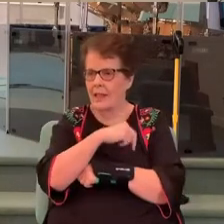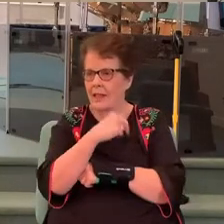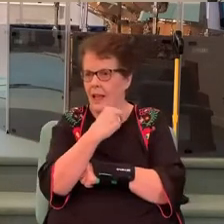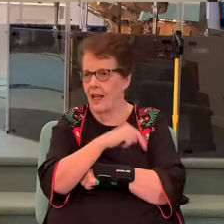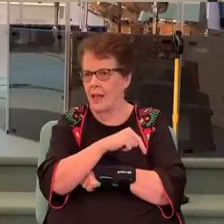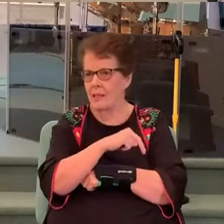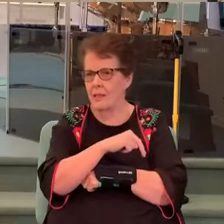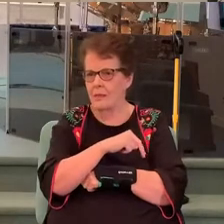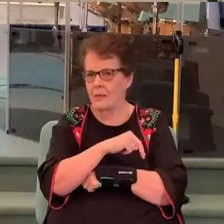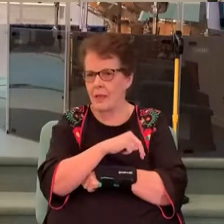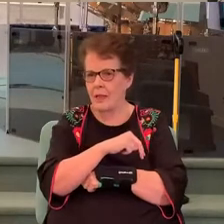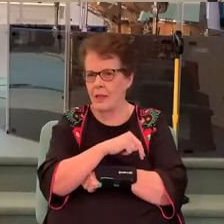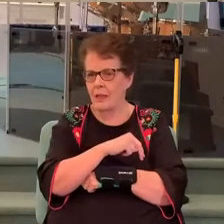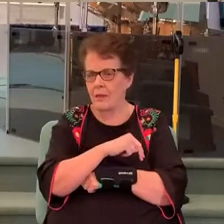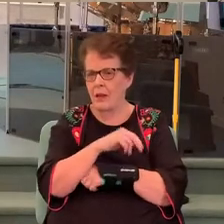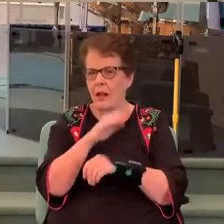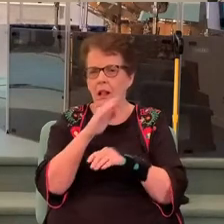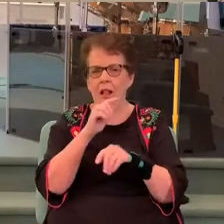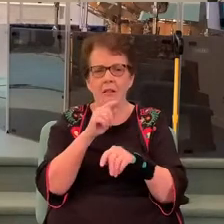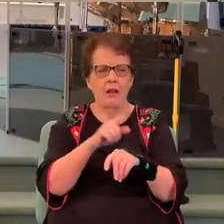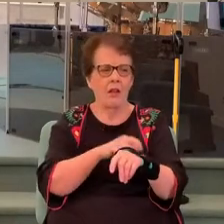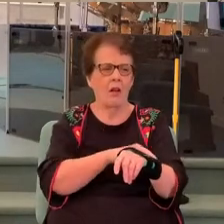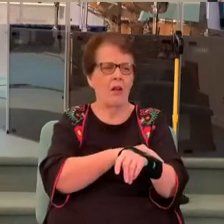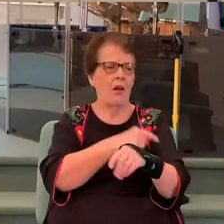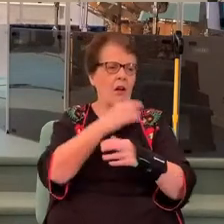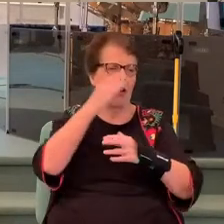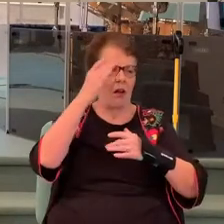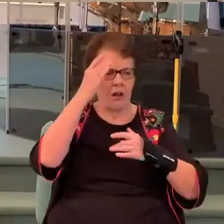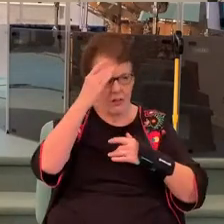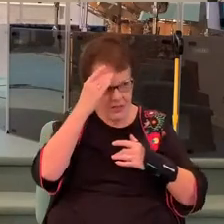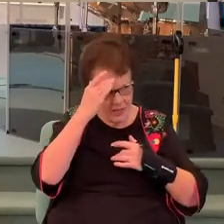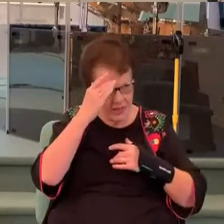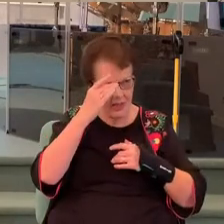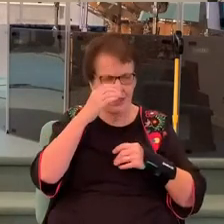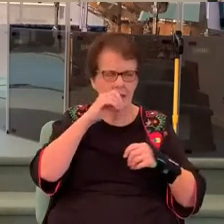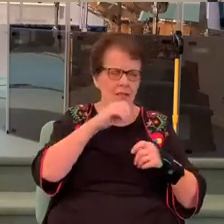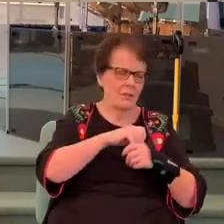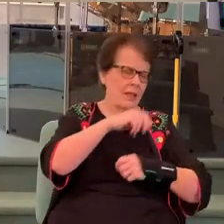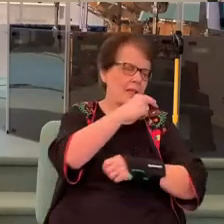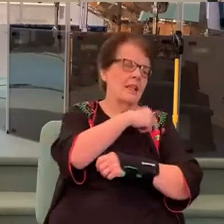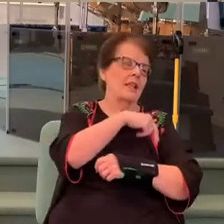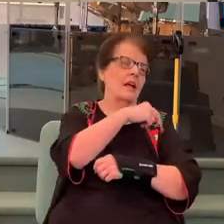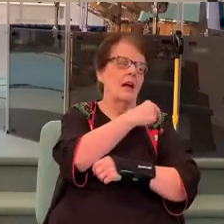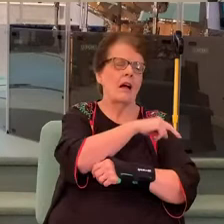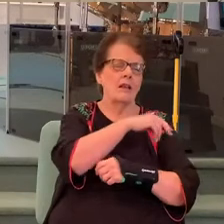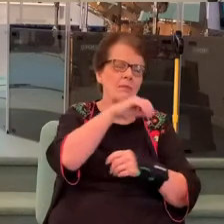long series of illnesses. And she would go in the hospital and she'd go back to